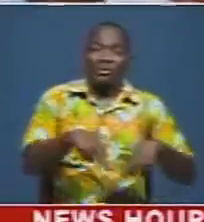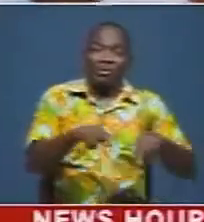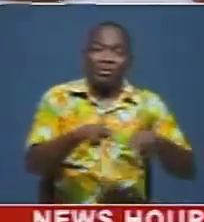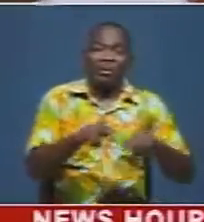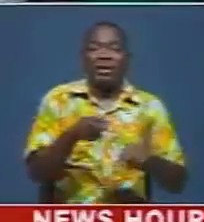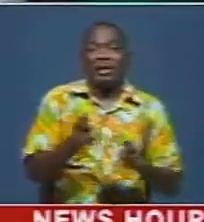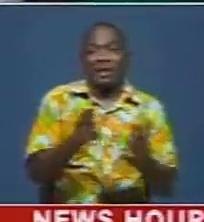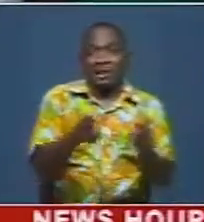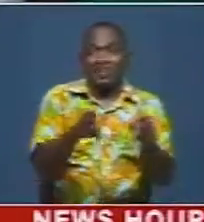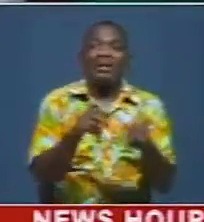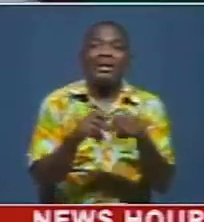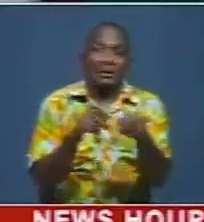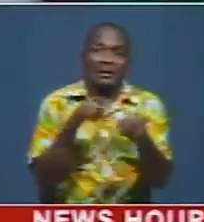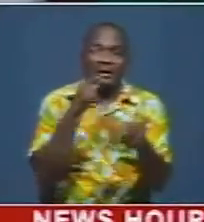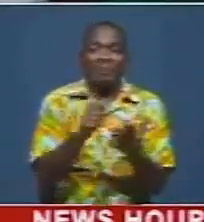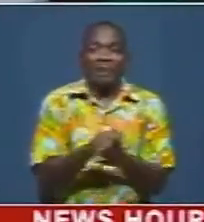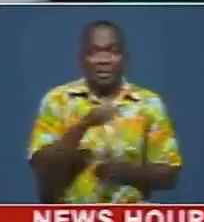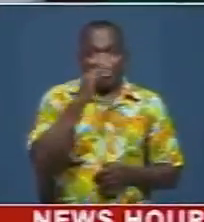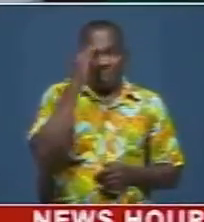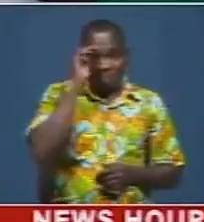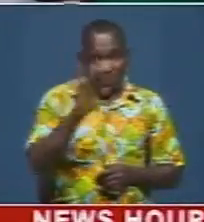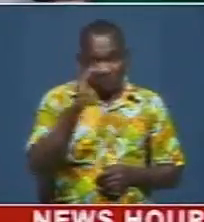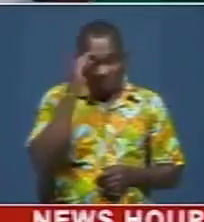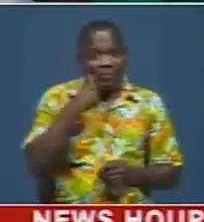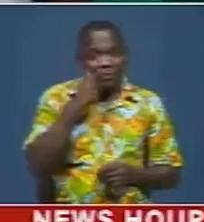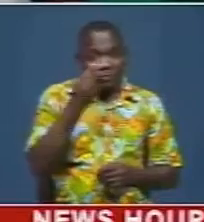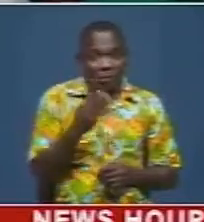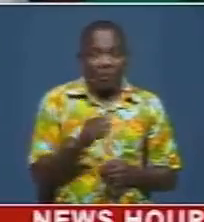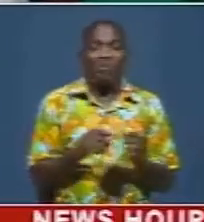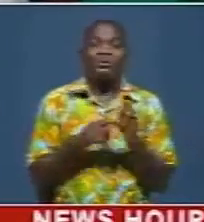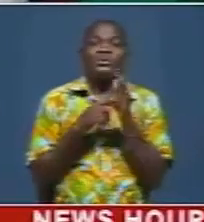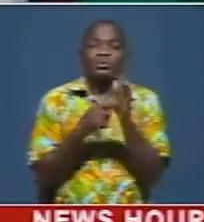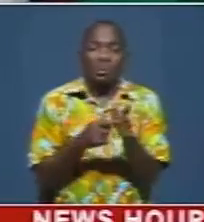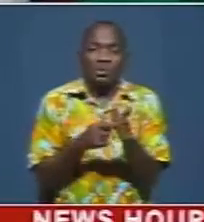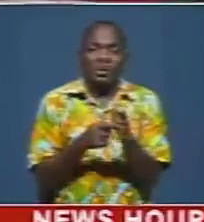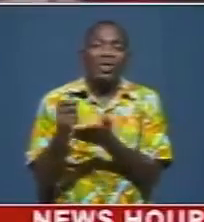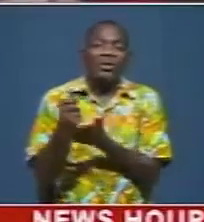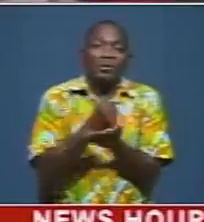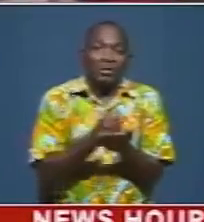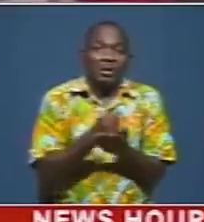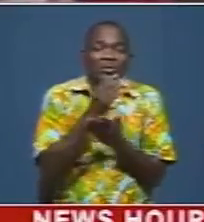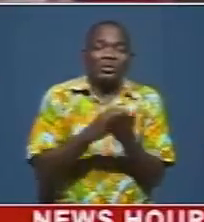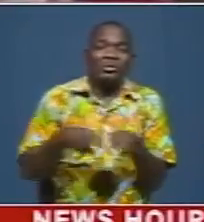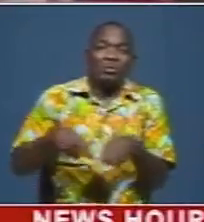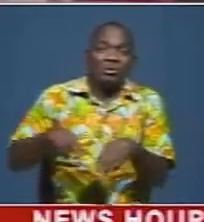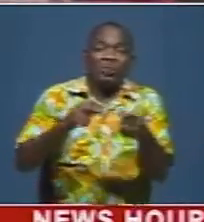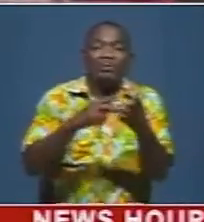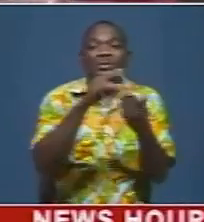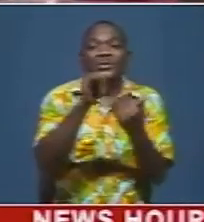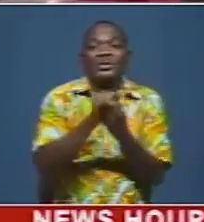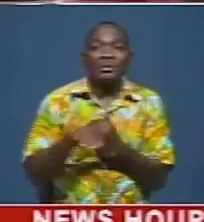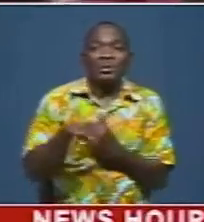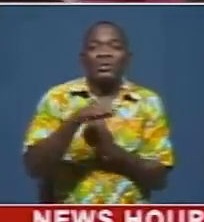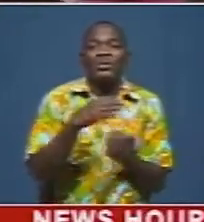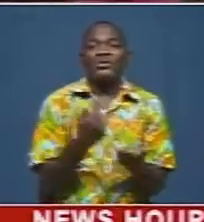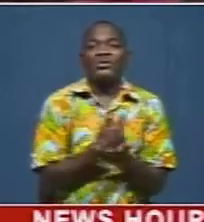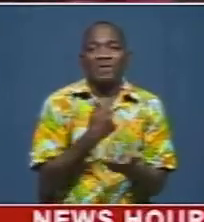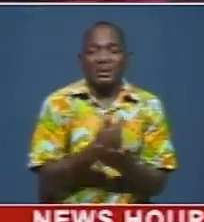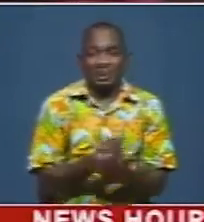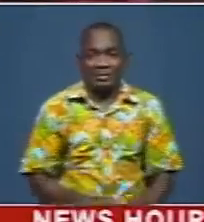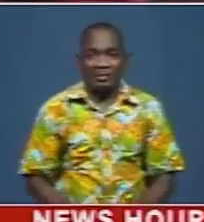Kwesi Mwakwata, said the ministry would soon show documentaries of some road projects across the country.